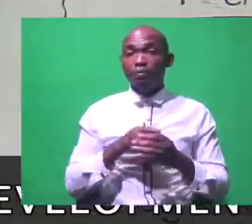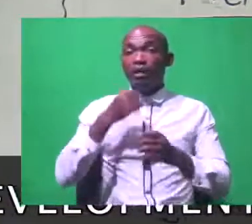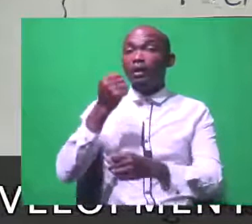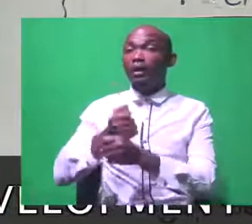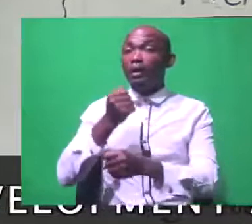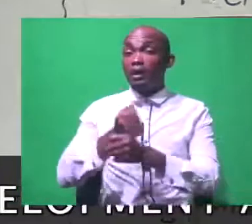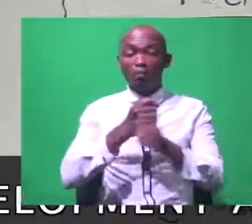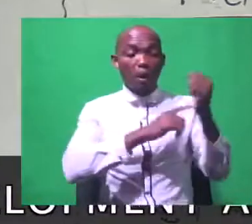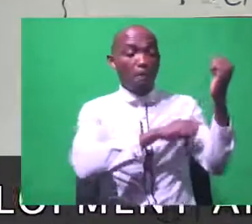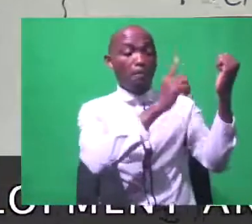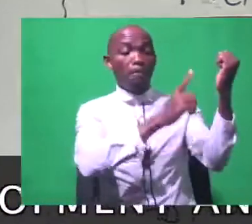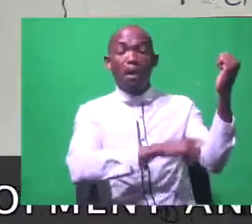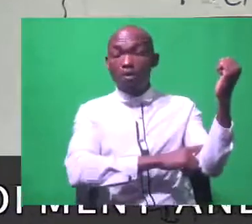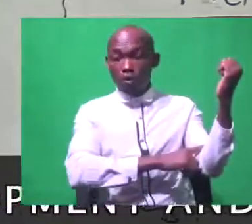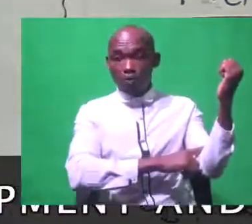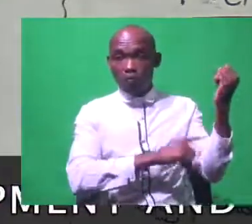labor power.